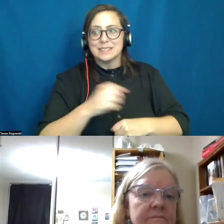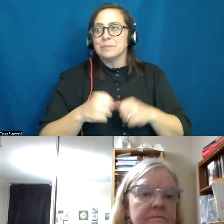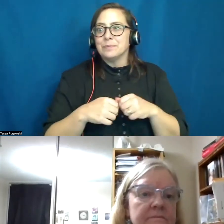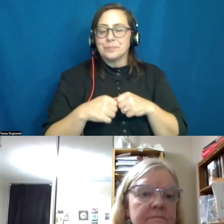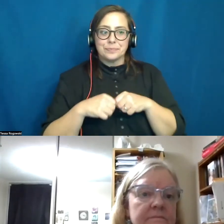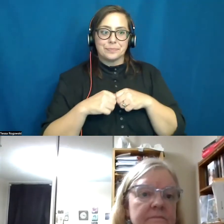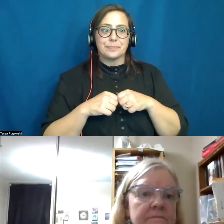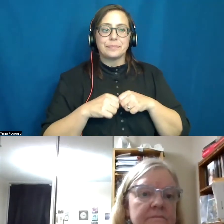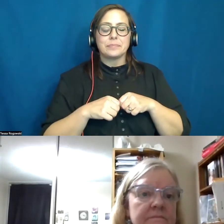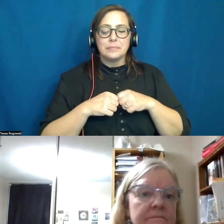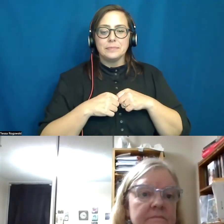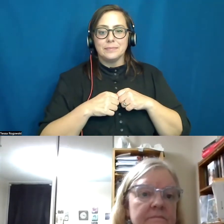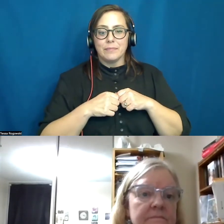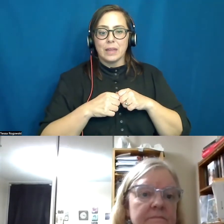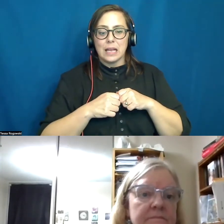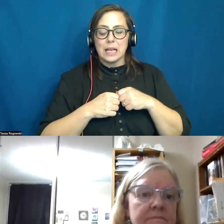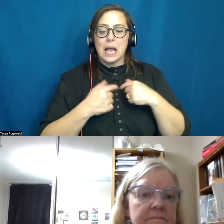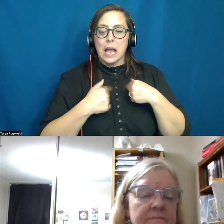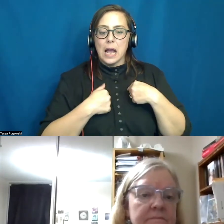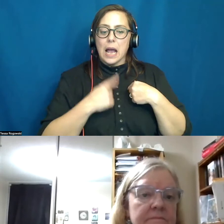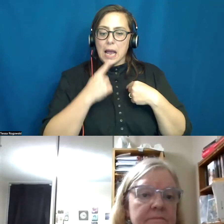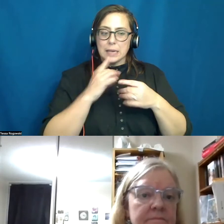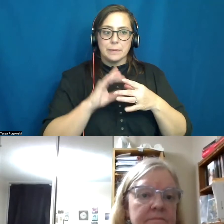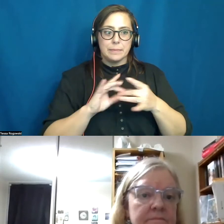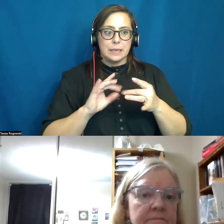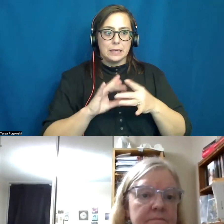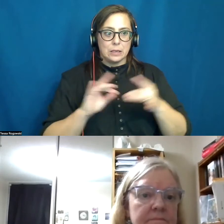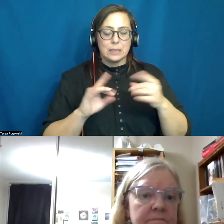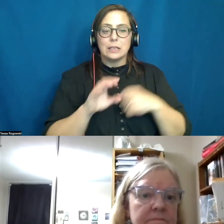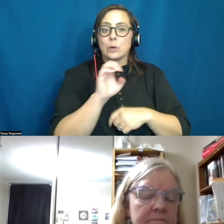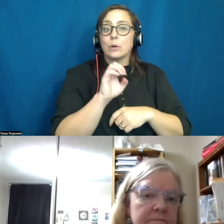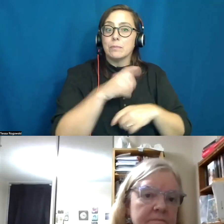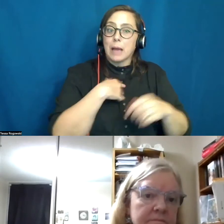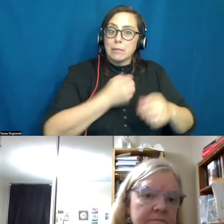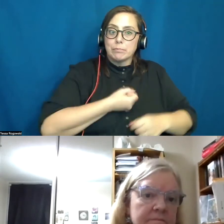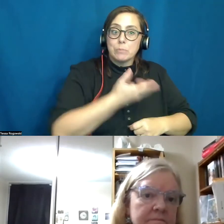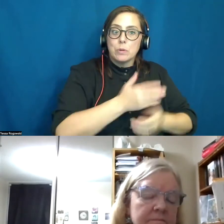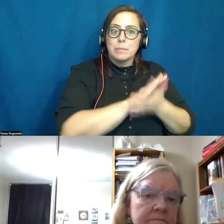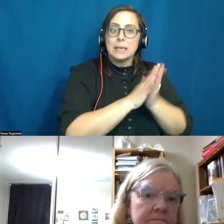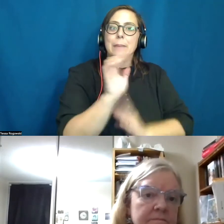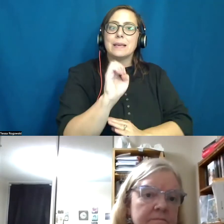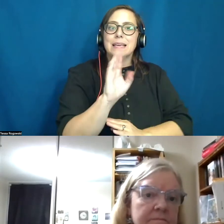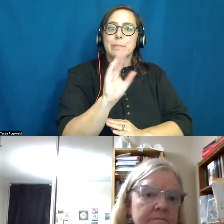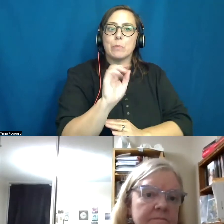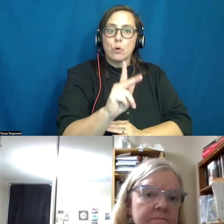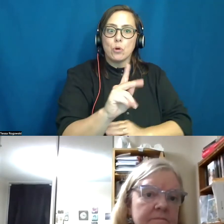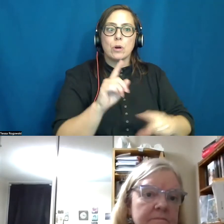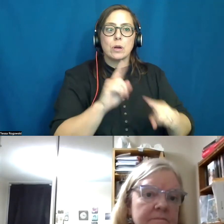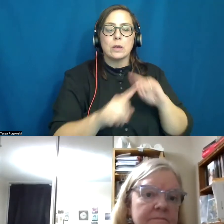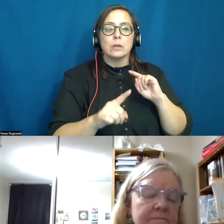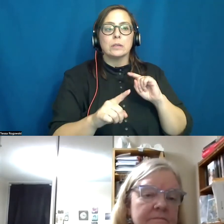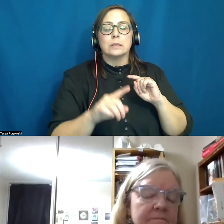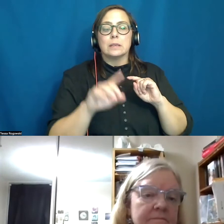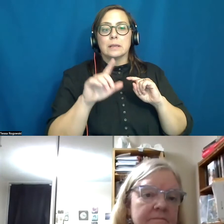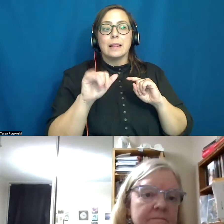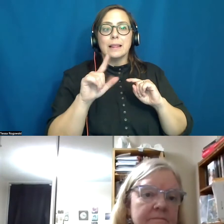like I mentioned, this thing I could turn into an ebook, falling under genre of literary journalism,